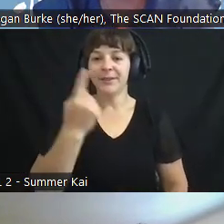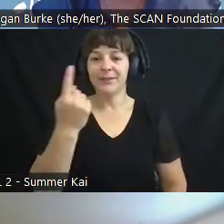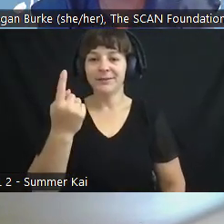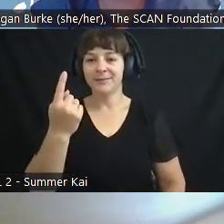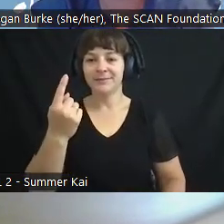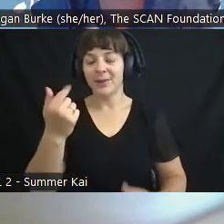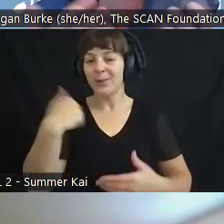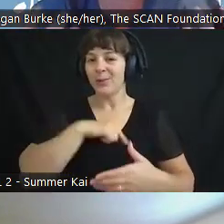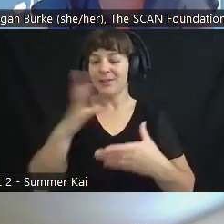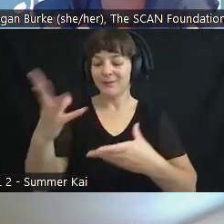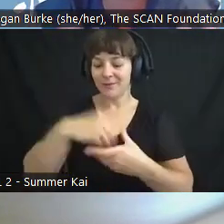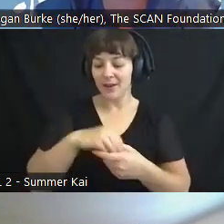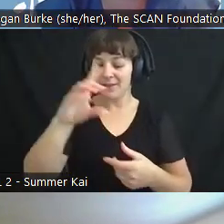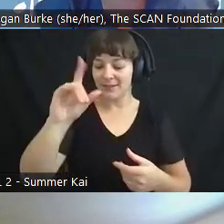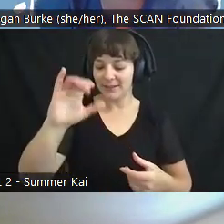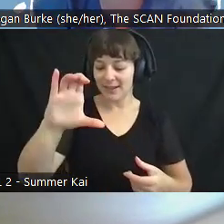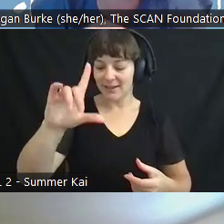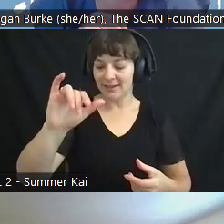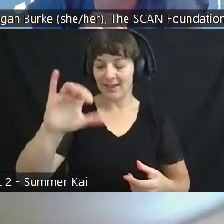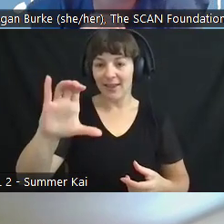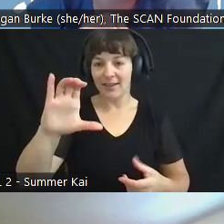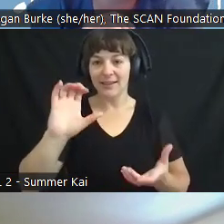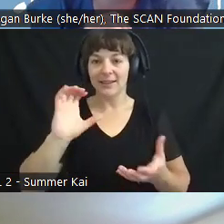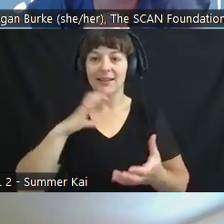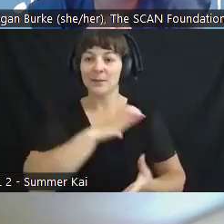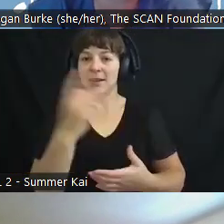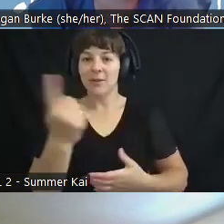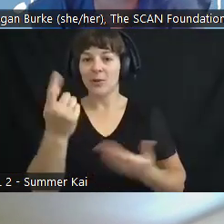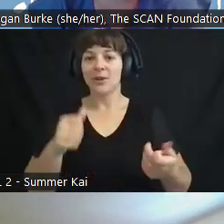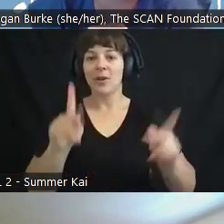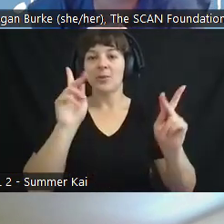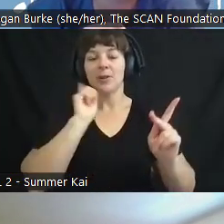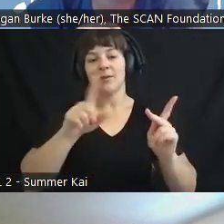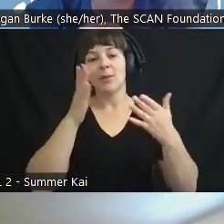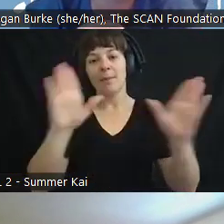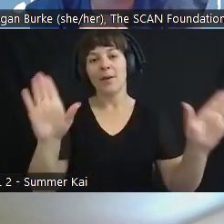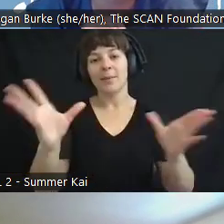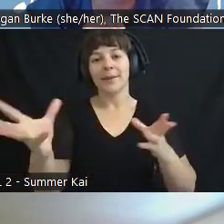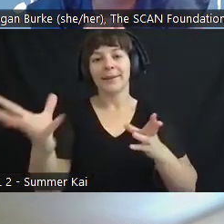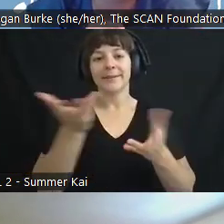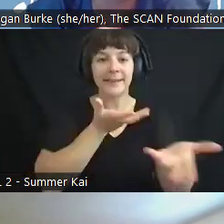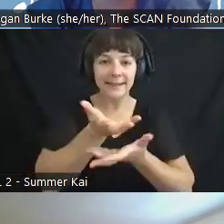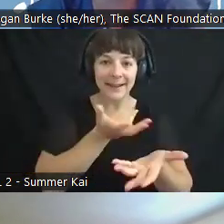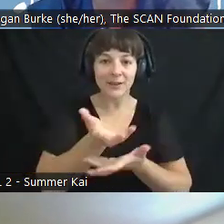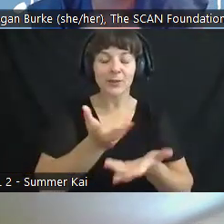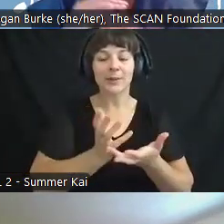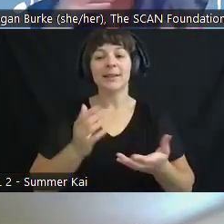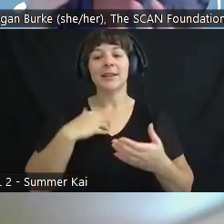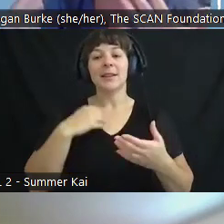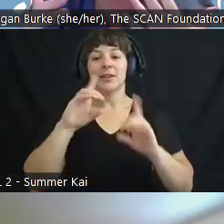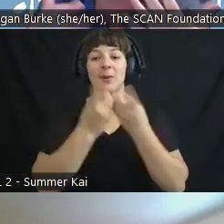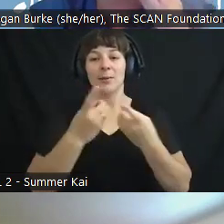DACLAC committee, right? It's one more opportunity for stakeholder engagement. And I feel like Department of Healthcare Services has created a number of